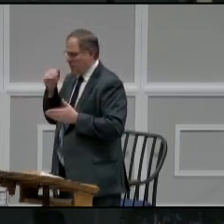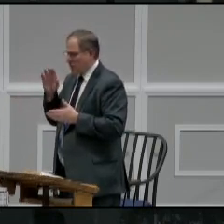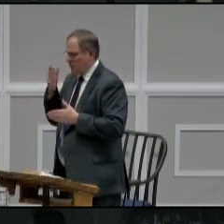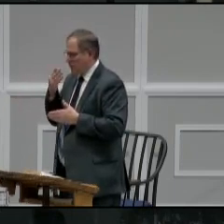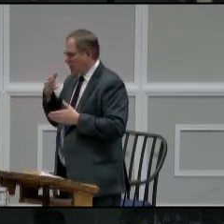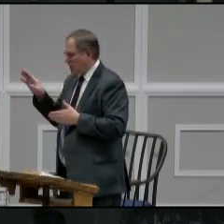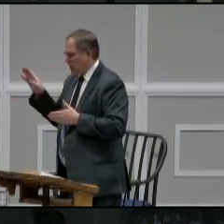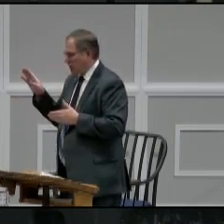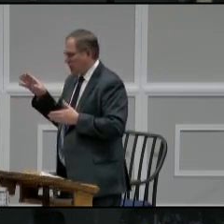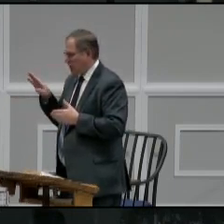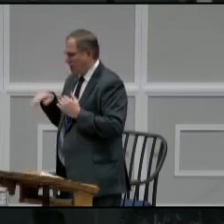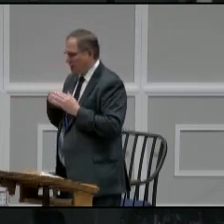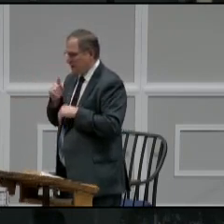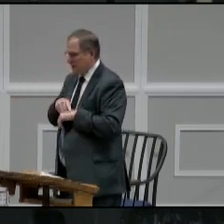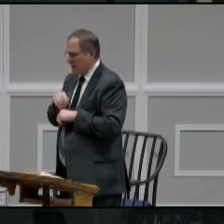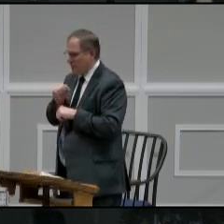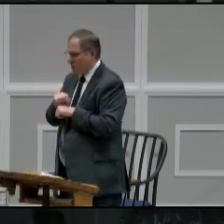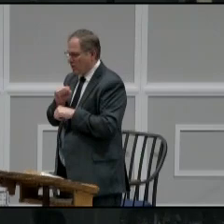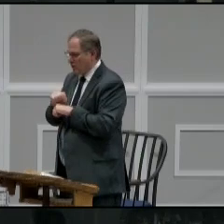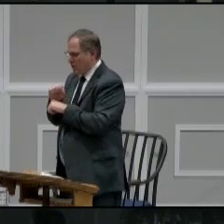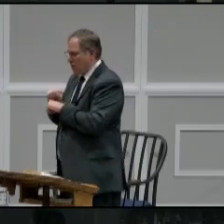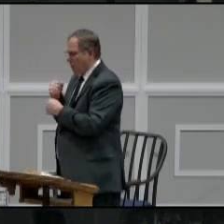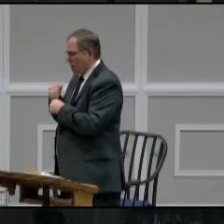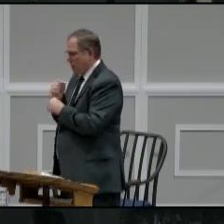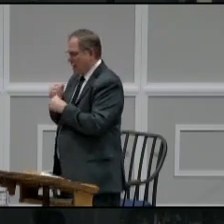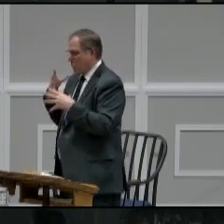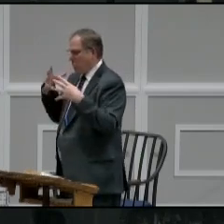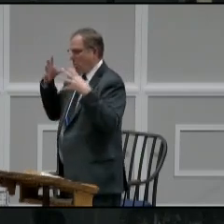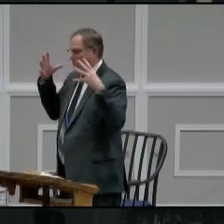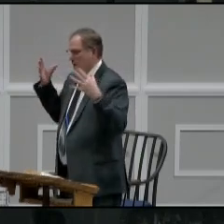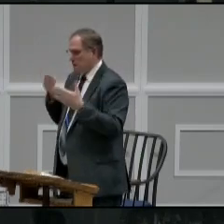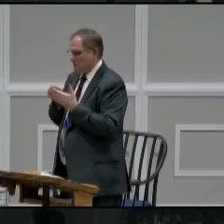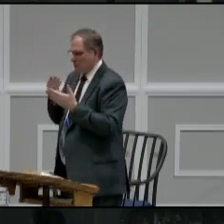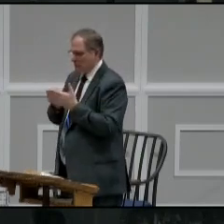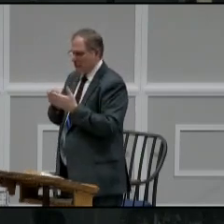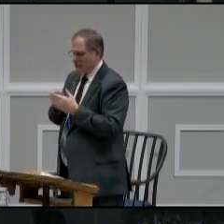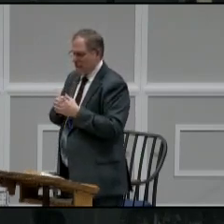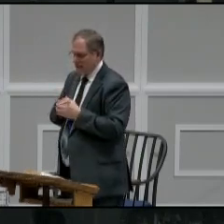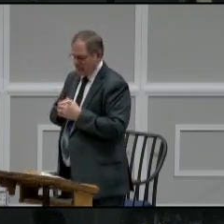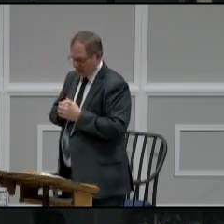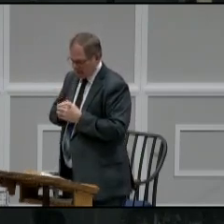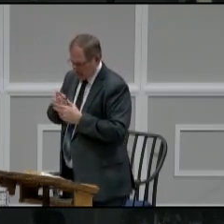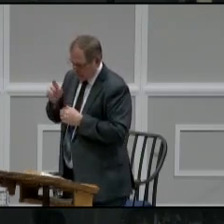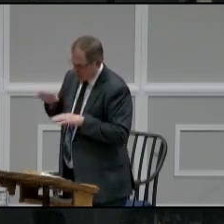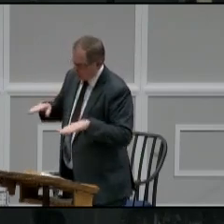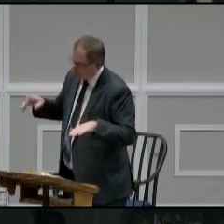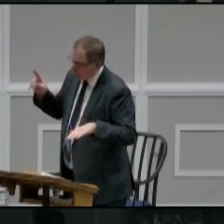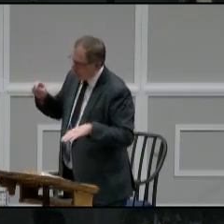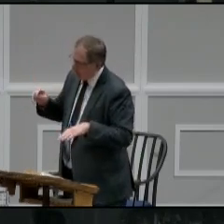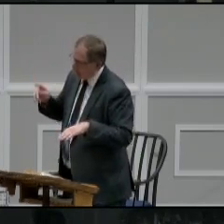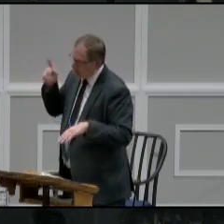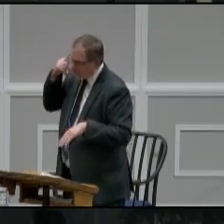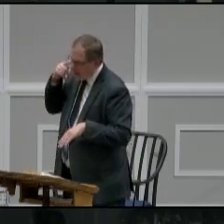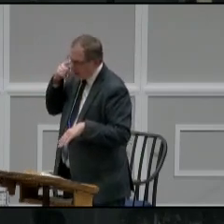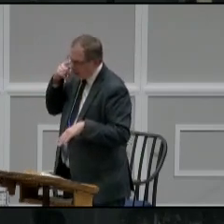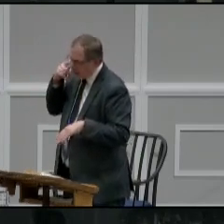know what, maybe I got to make some radical changes here. And again, I don't know exactly what that looks like for you.